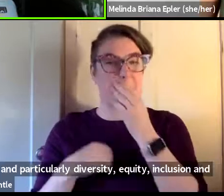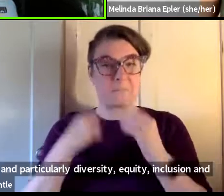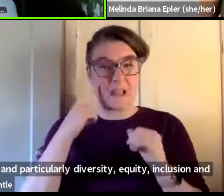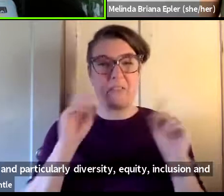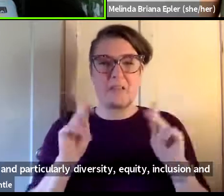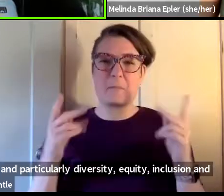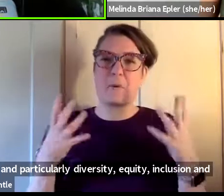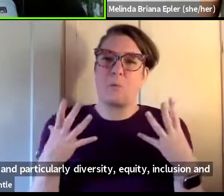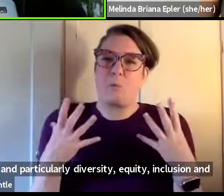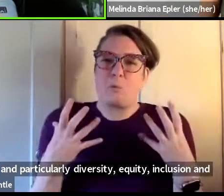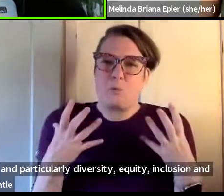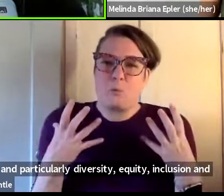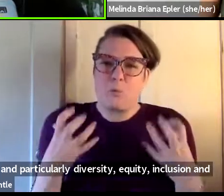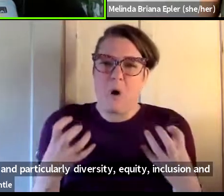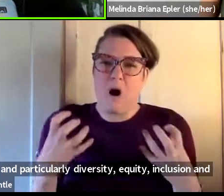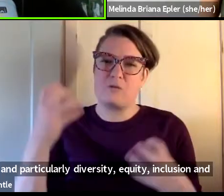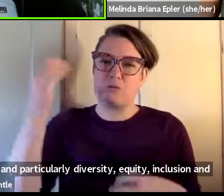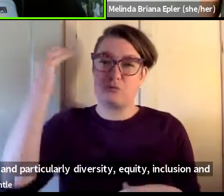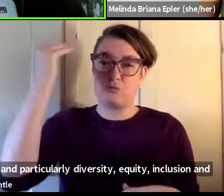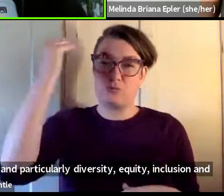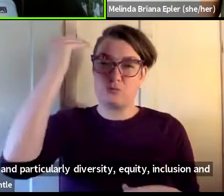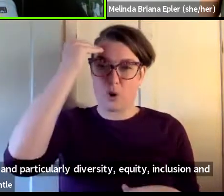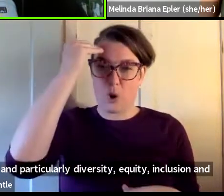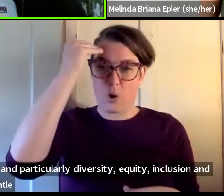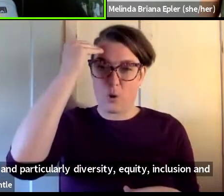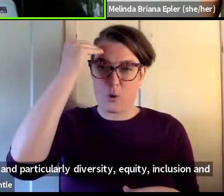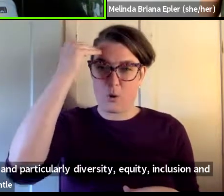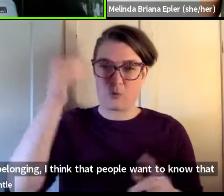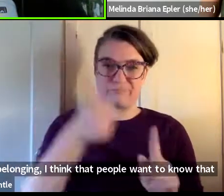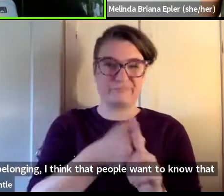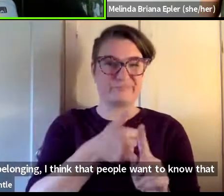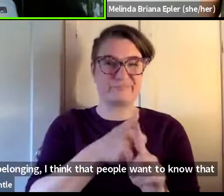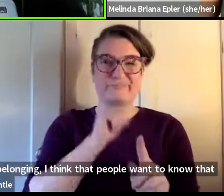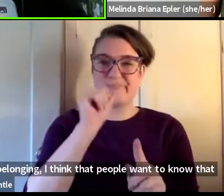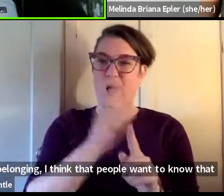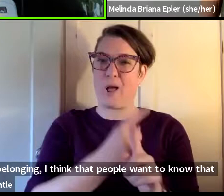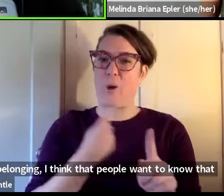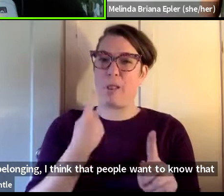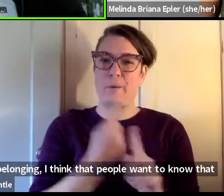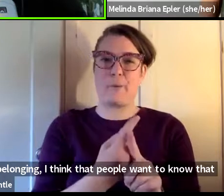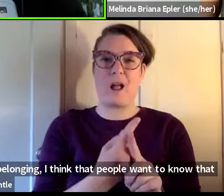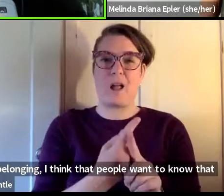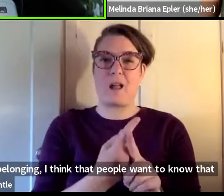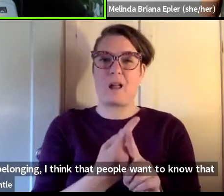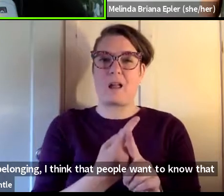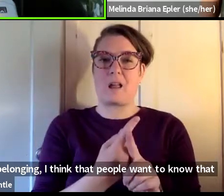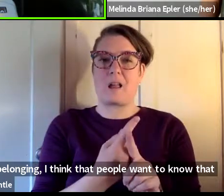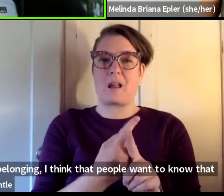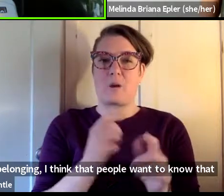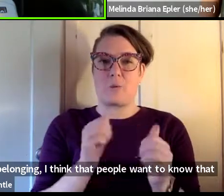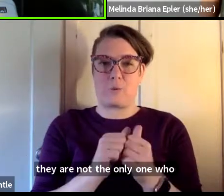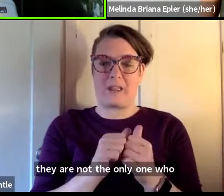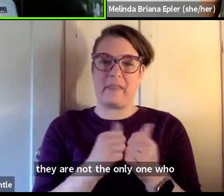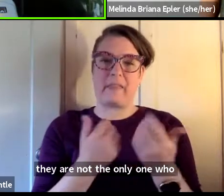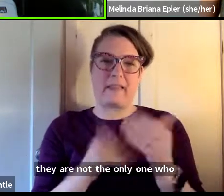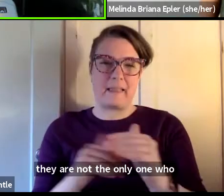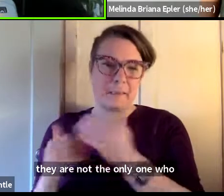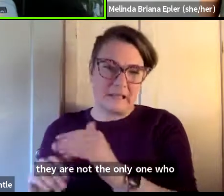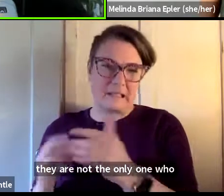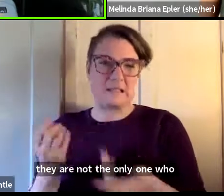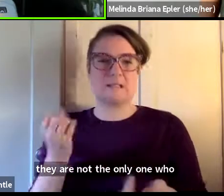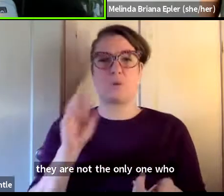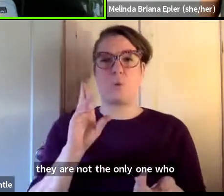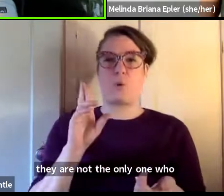to know that they're not the only one who has shortcomings or that